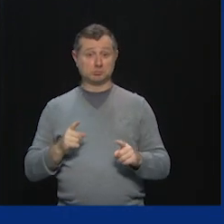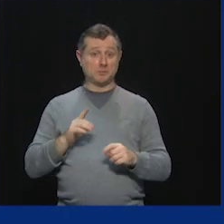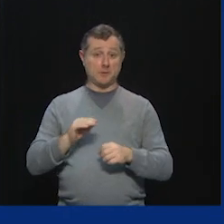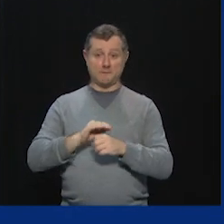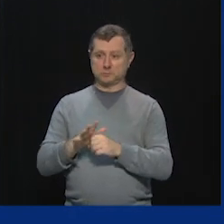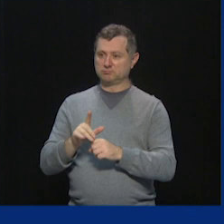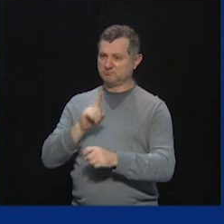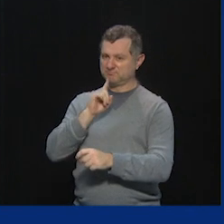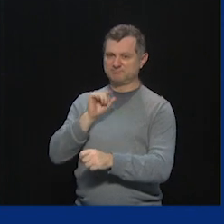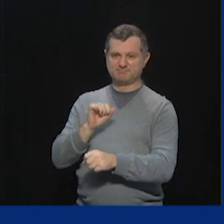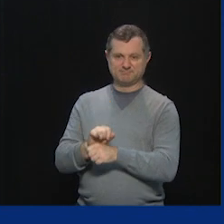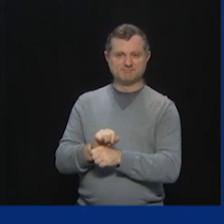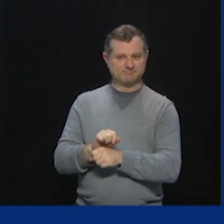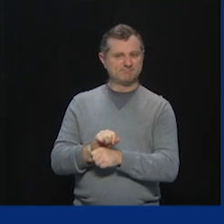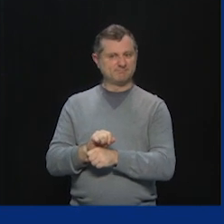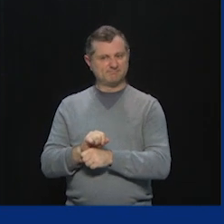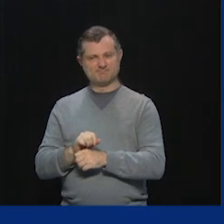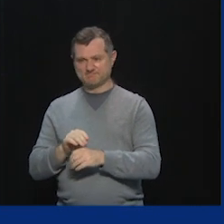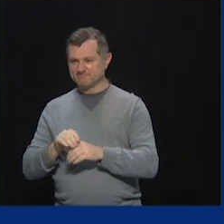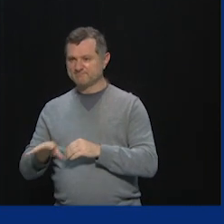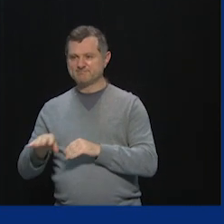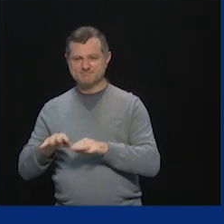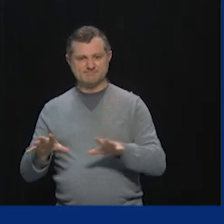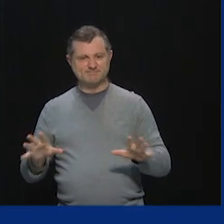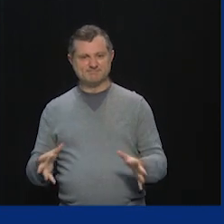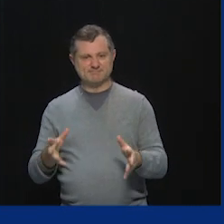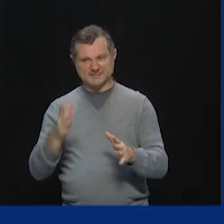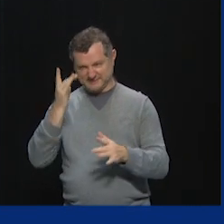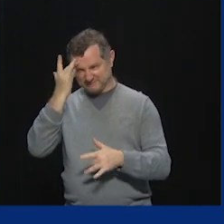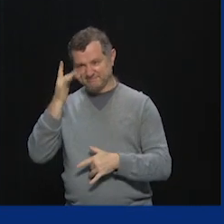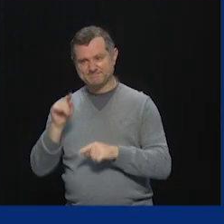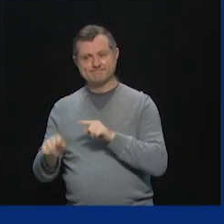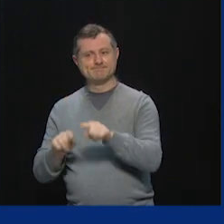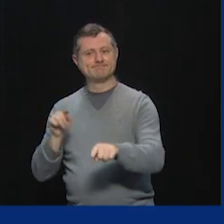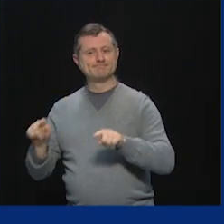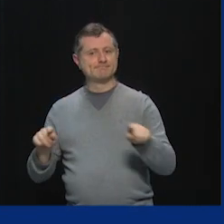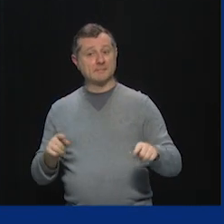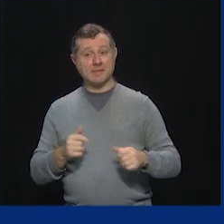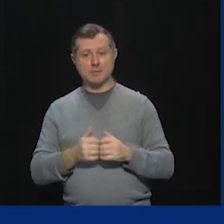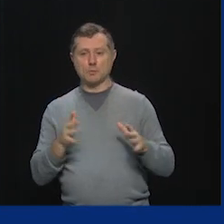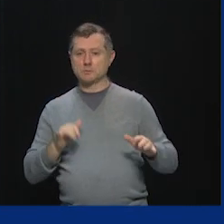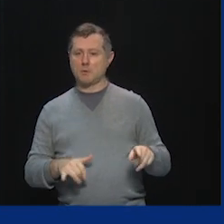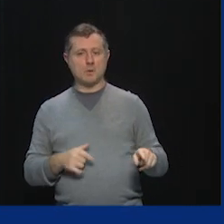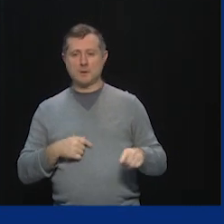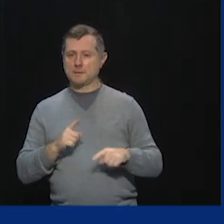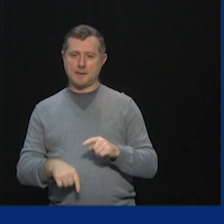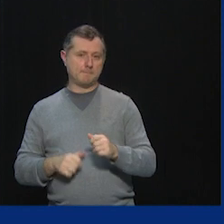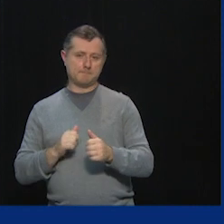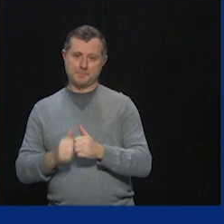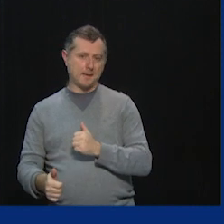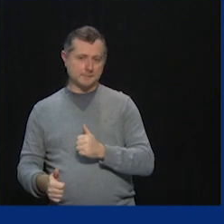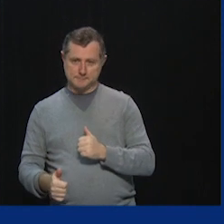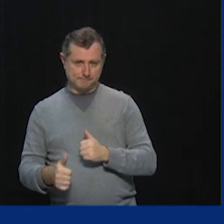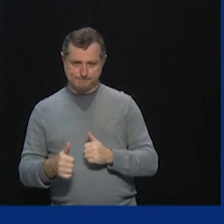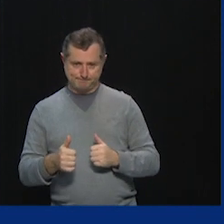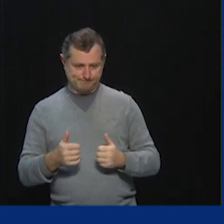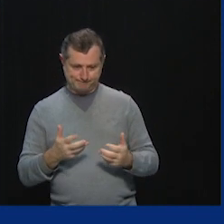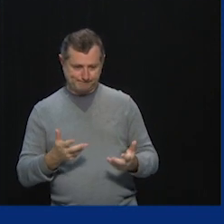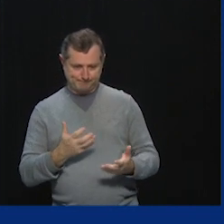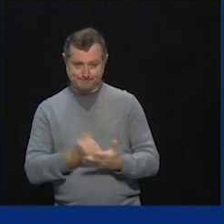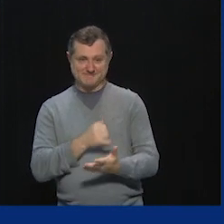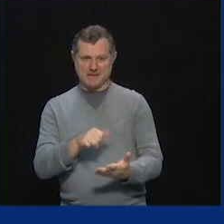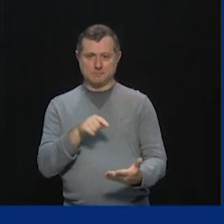implement the New York HERO Act. We were talking backstage with Mario about my experience in the